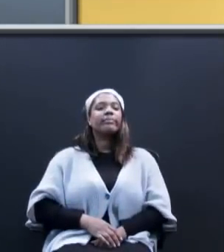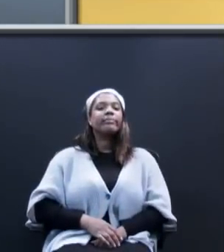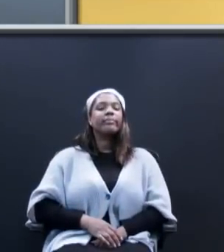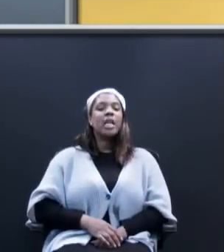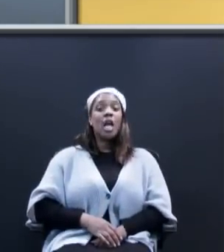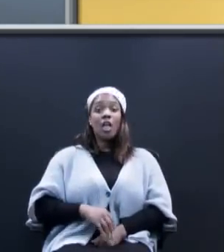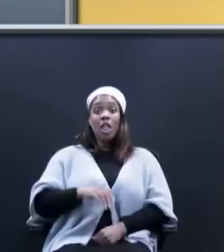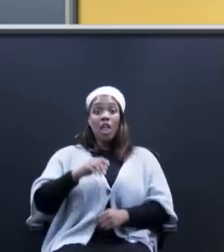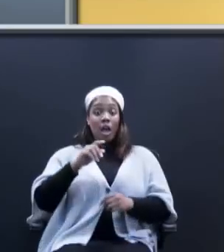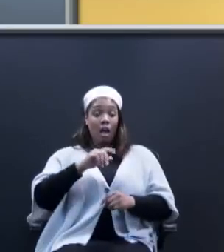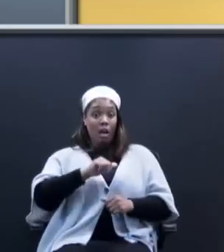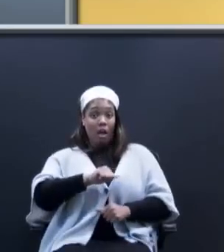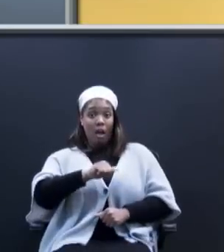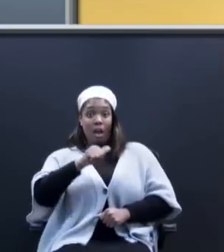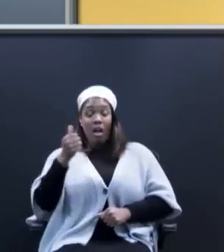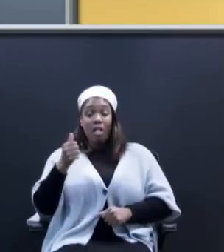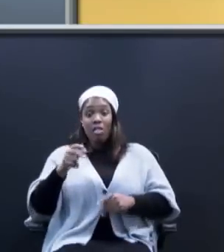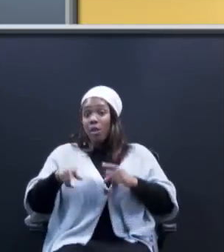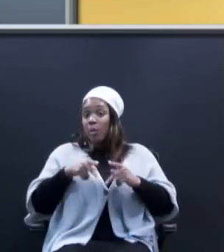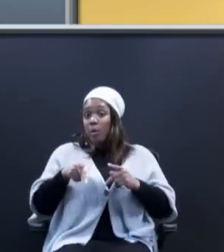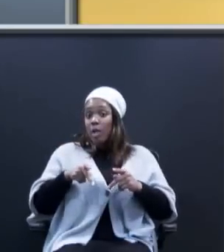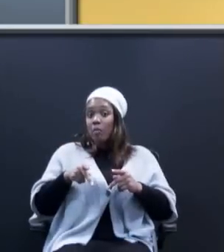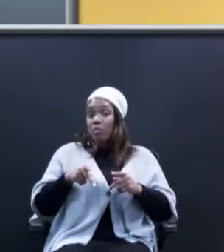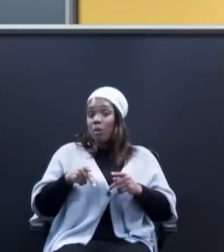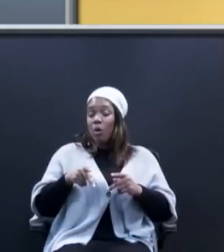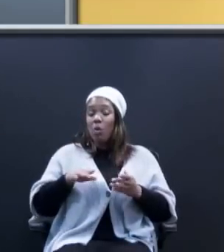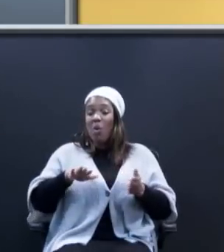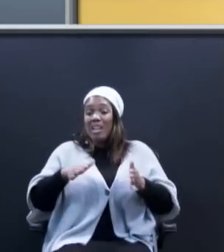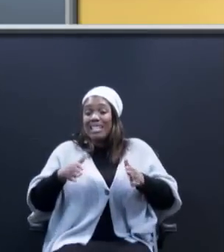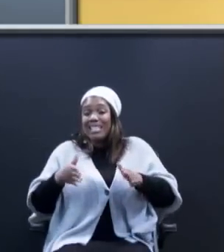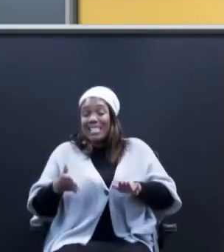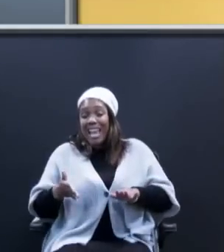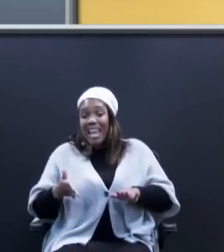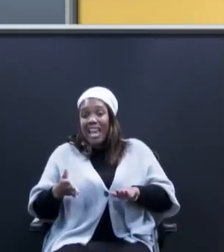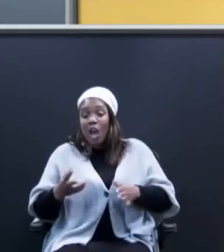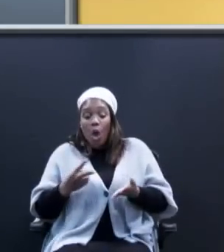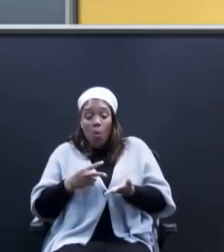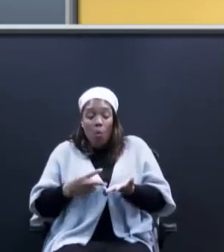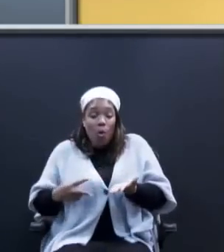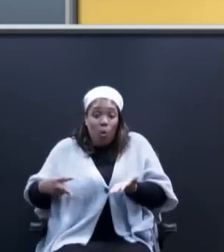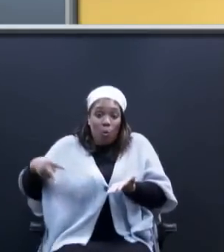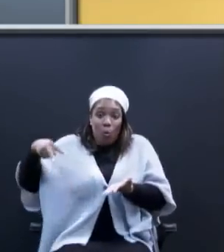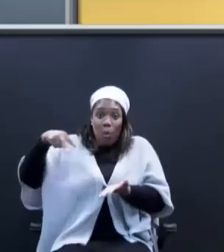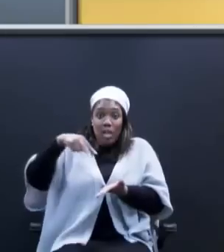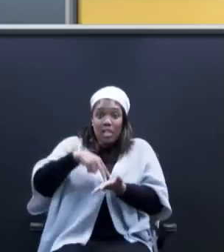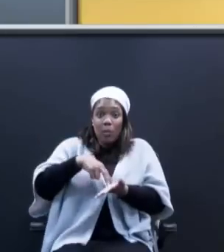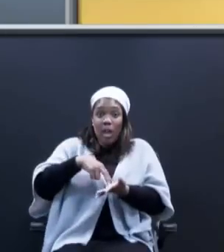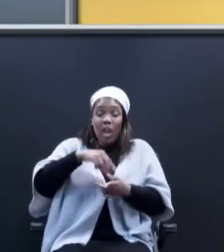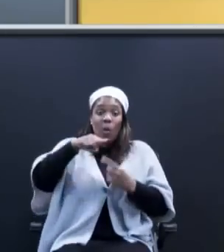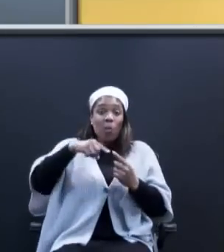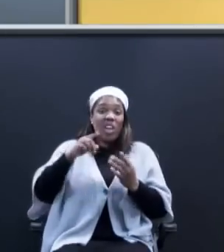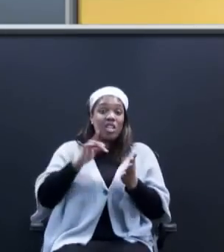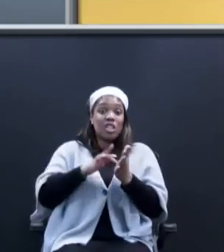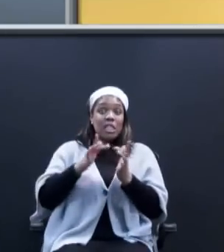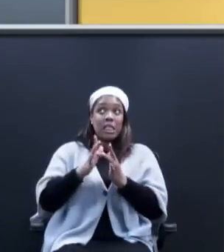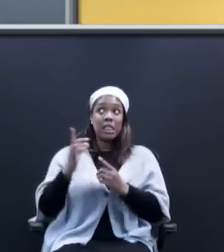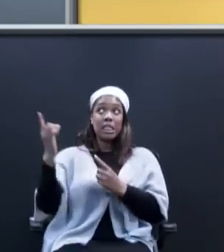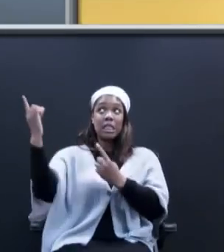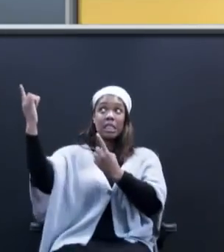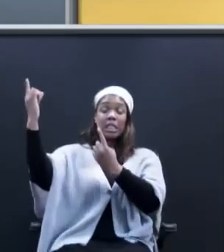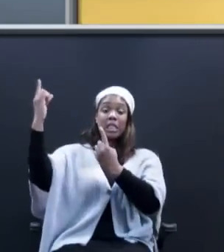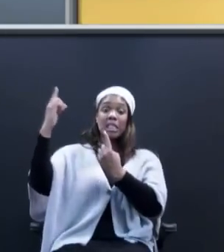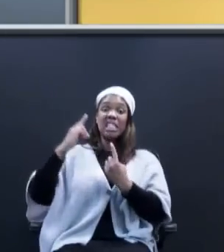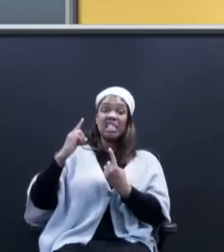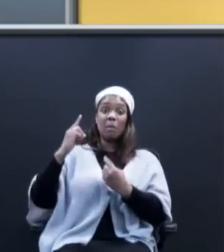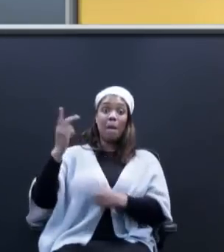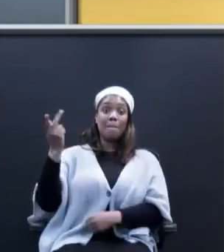are going to be raised at his coming. This is at his coming. But when they leave that ground, they will no longer be land, sisters and